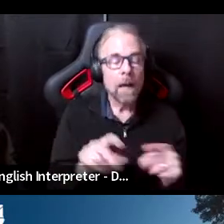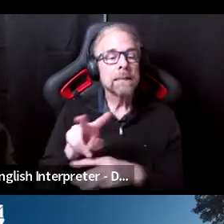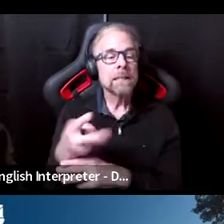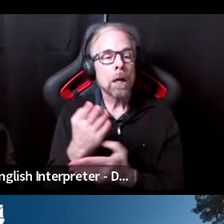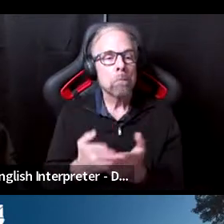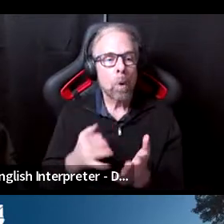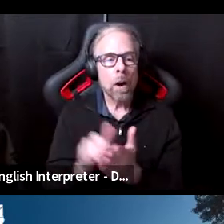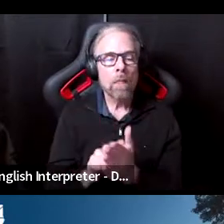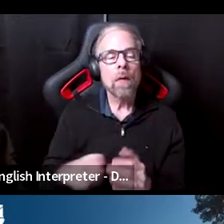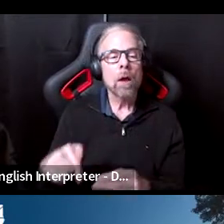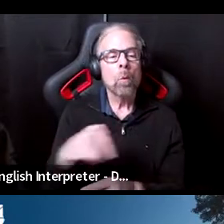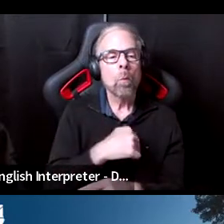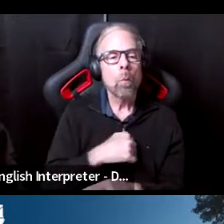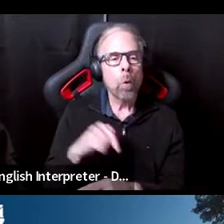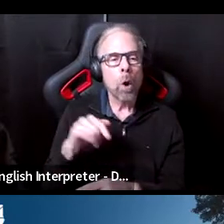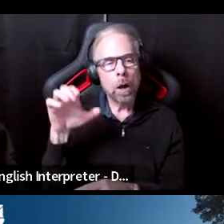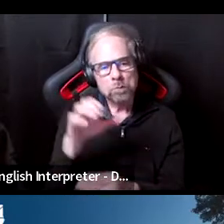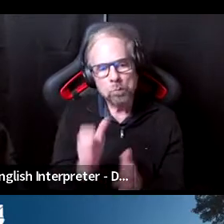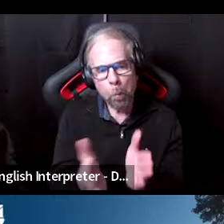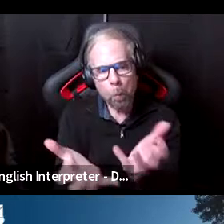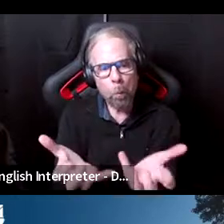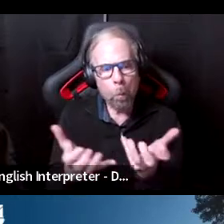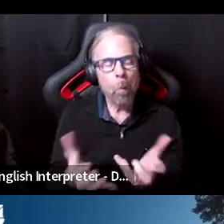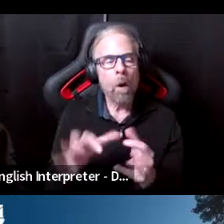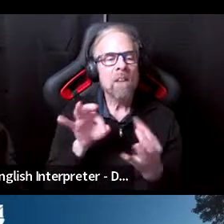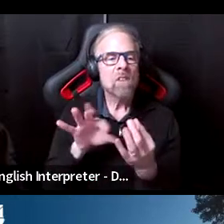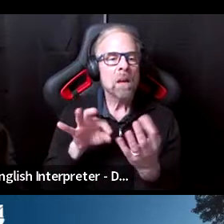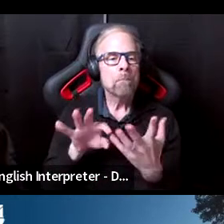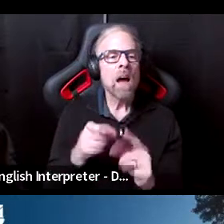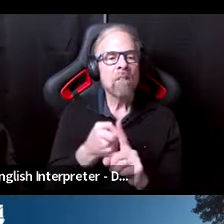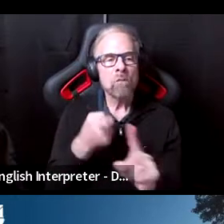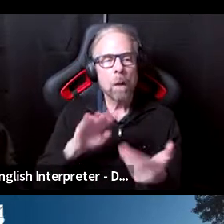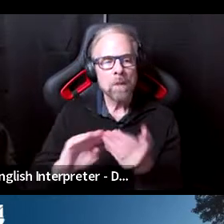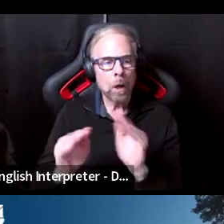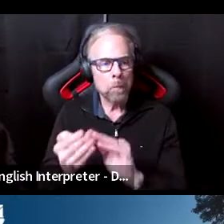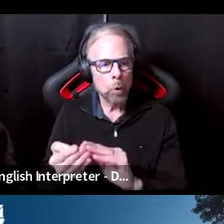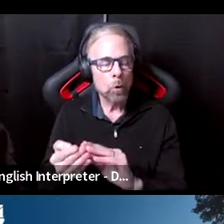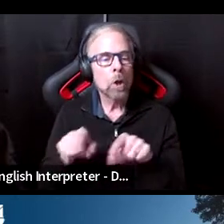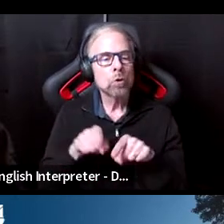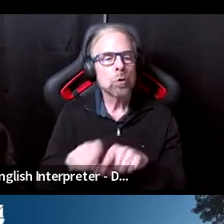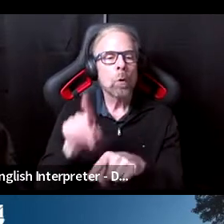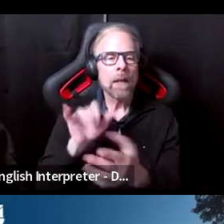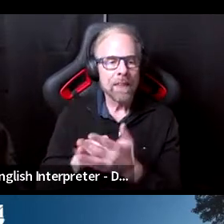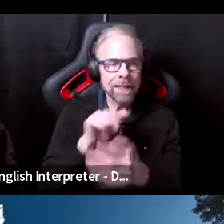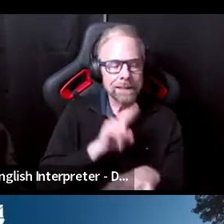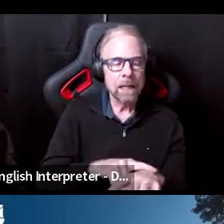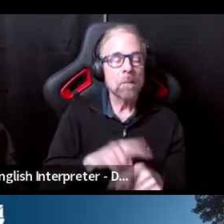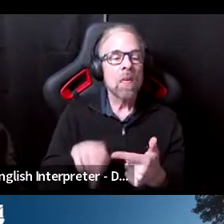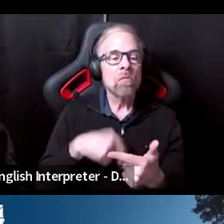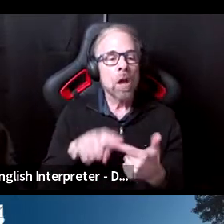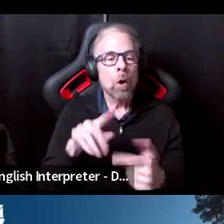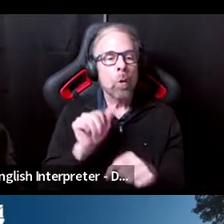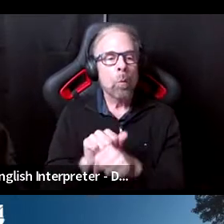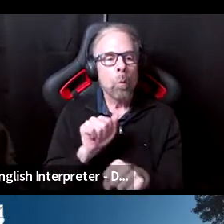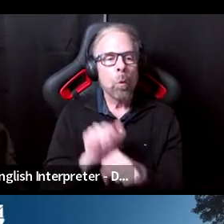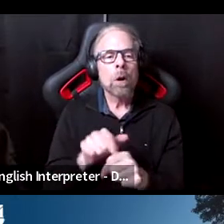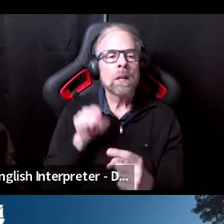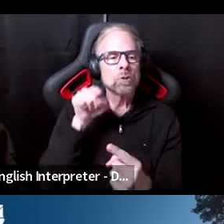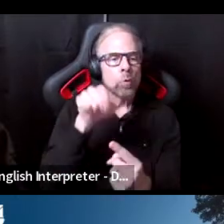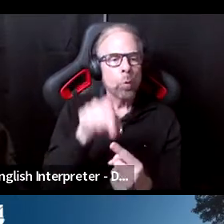looking for feedback from the community through our comment period. And then working towards our final SEIS, we'll be